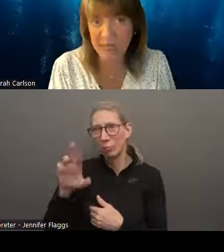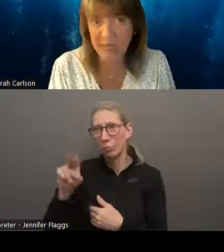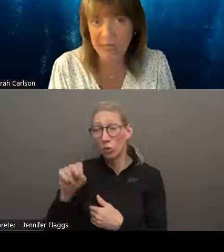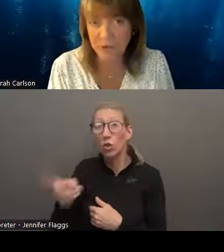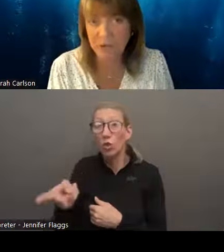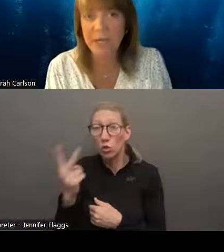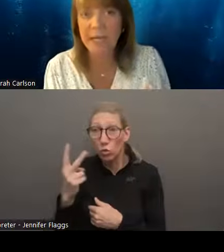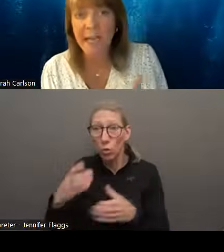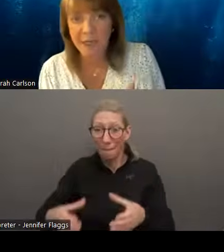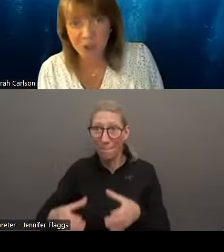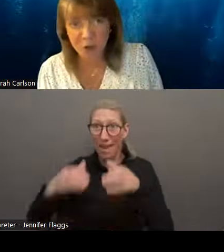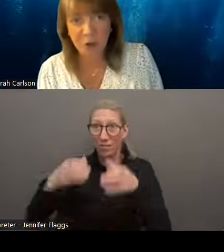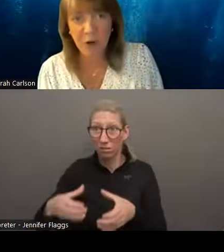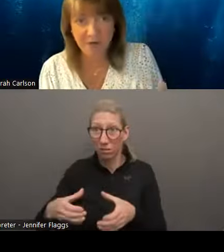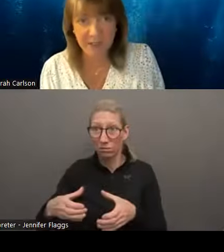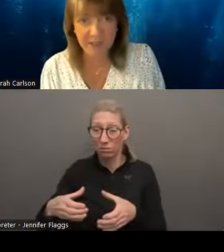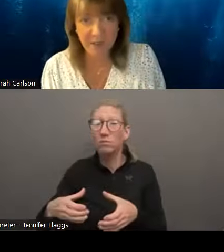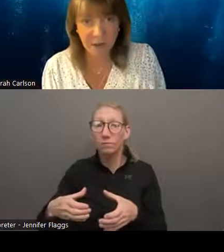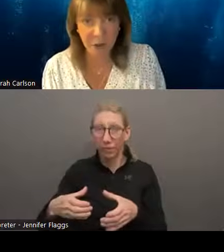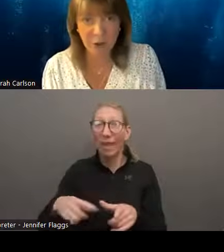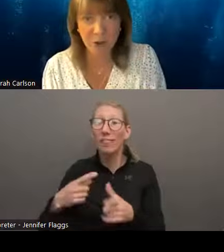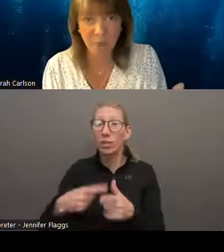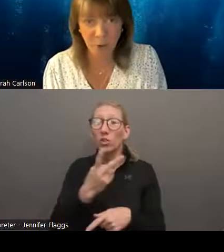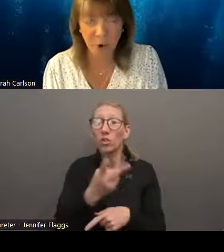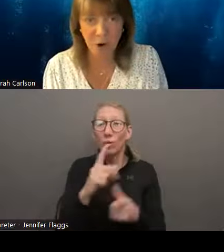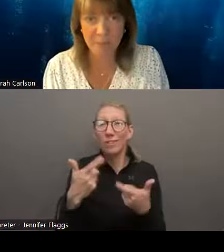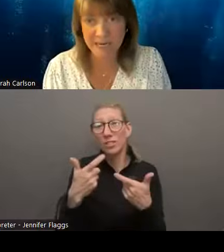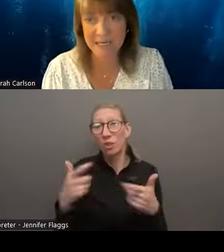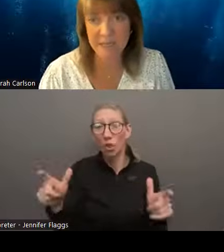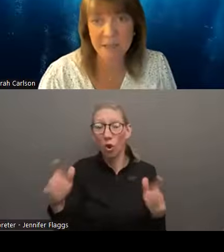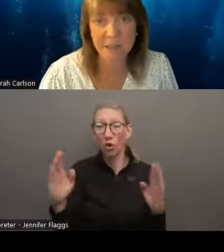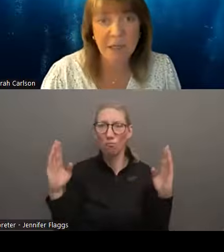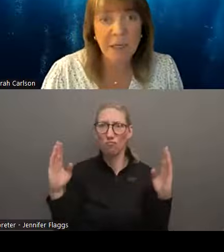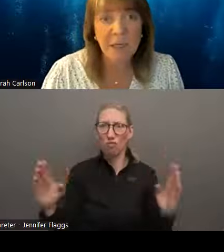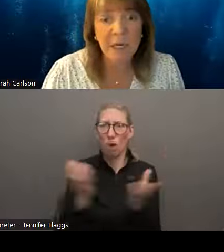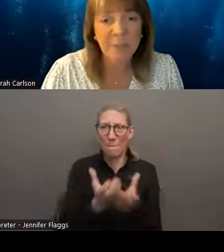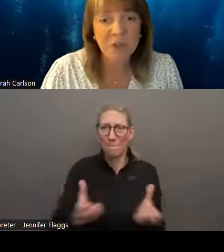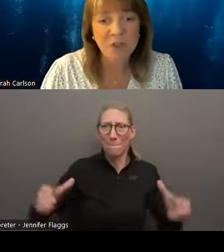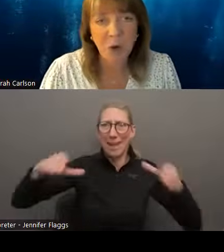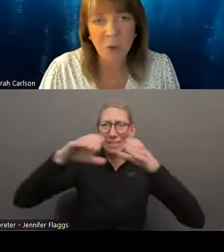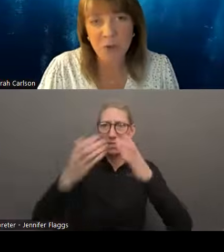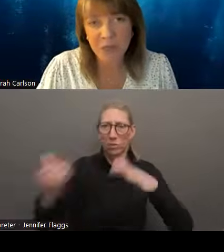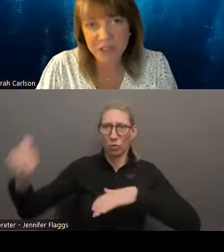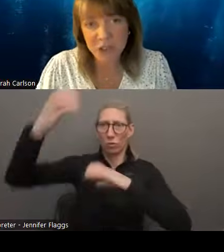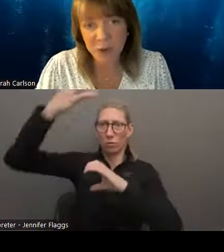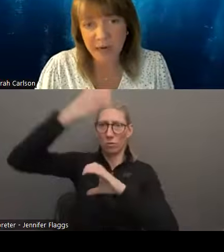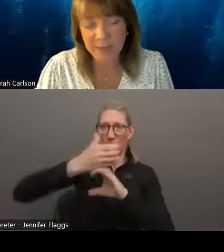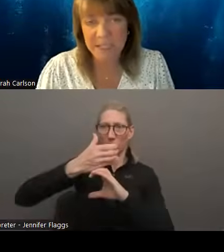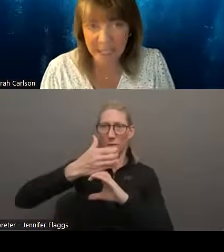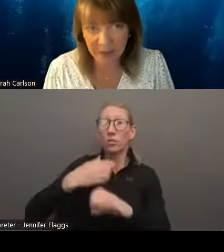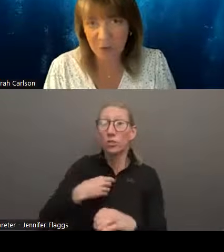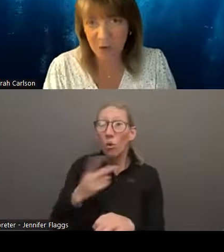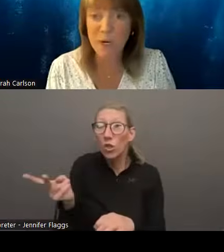spool-shaped pedestals and 2 of these large, broad basins. So these 2